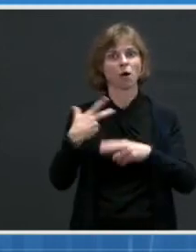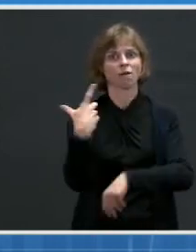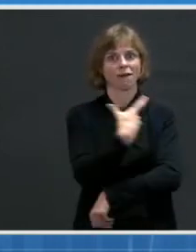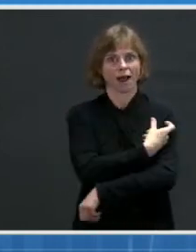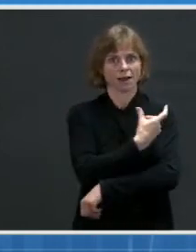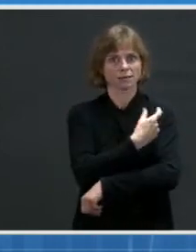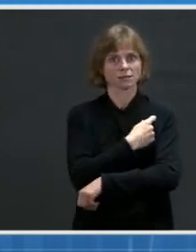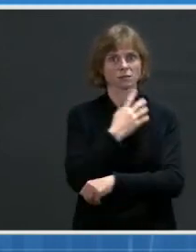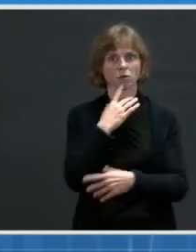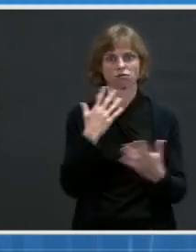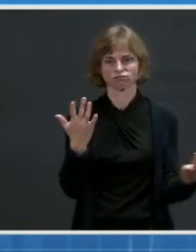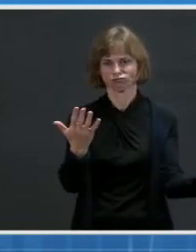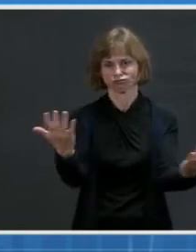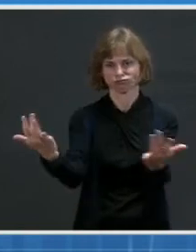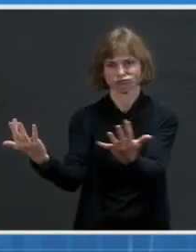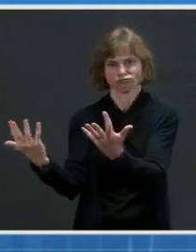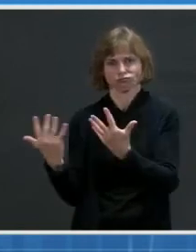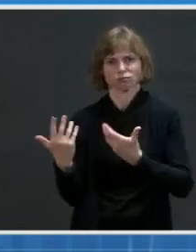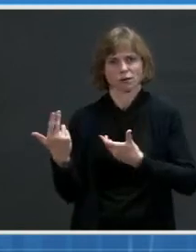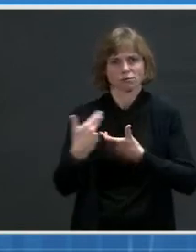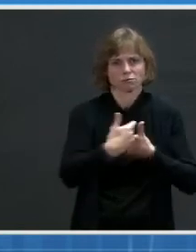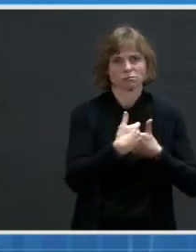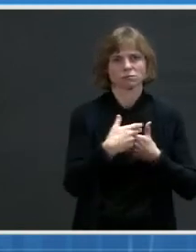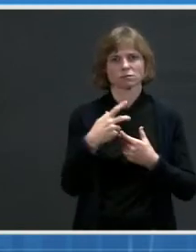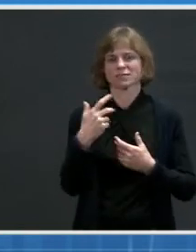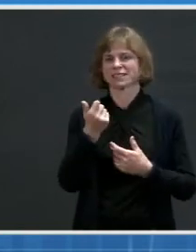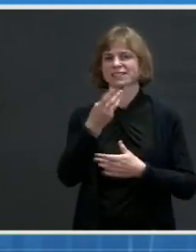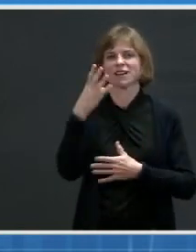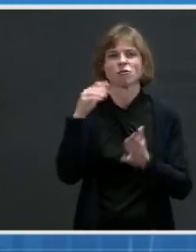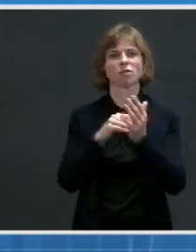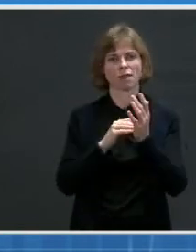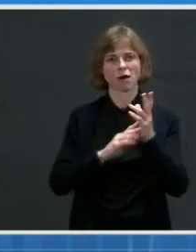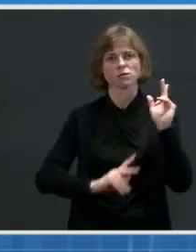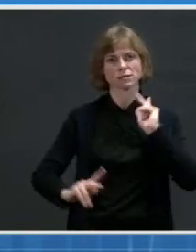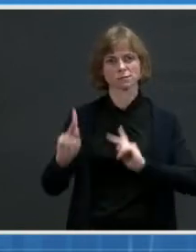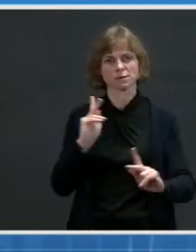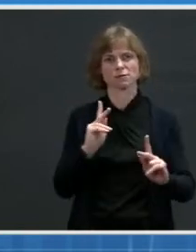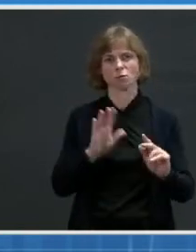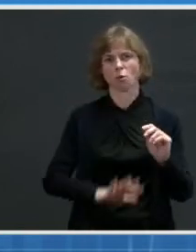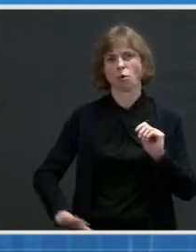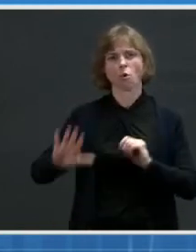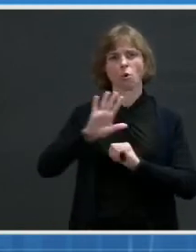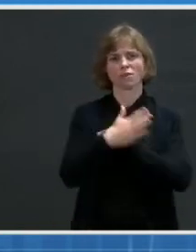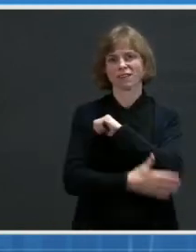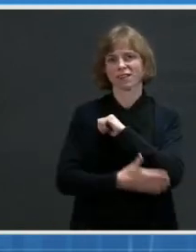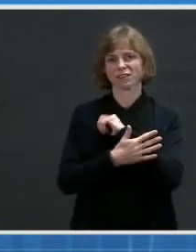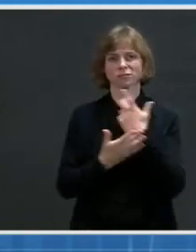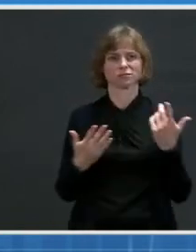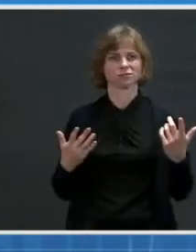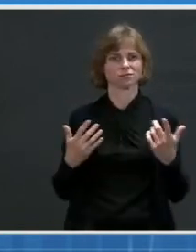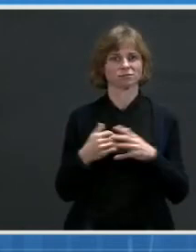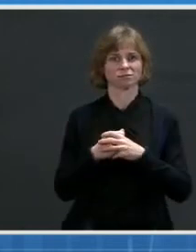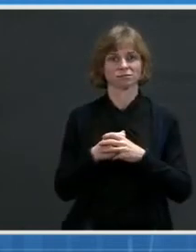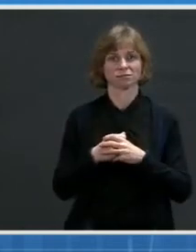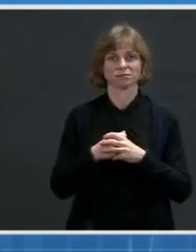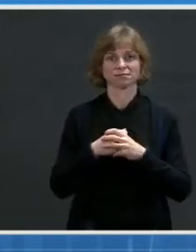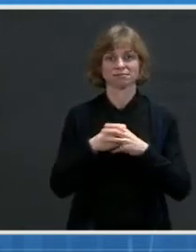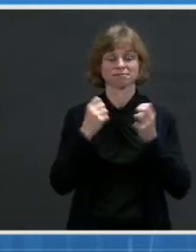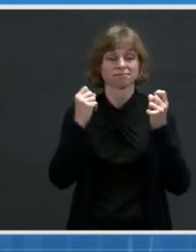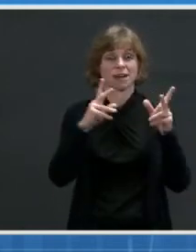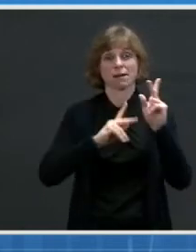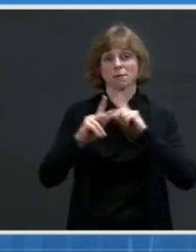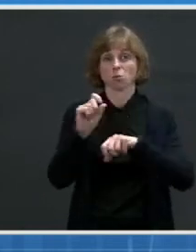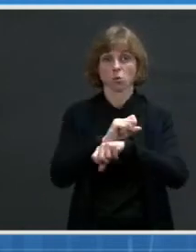together thousands of participants from around the country, from practitioners to jurisdictions to others working